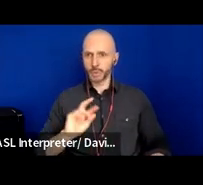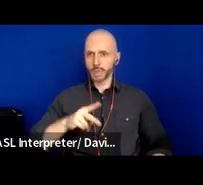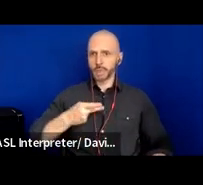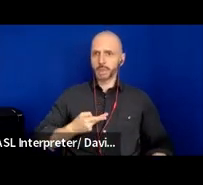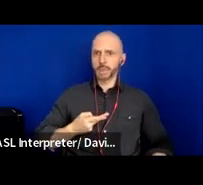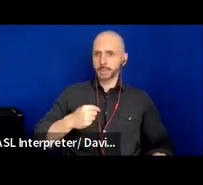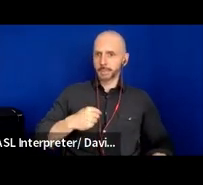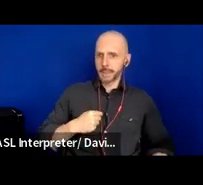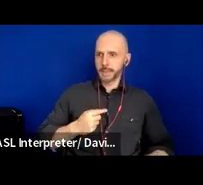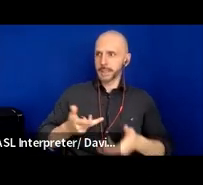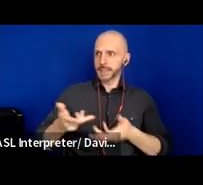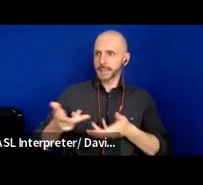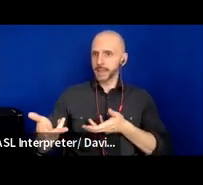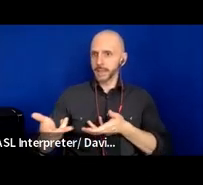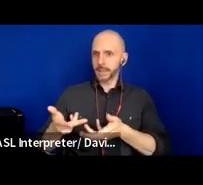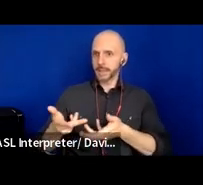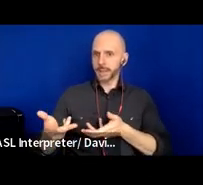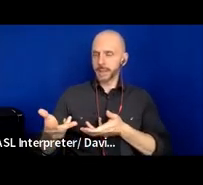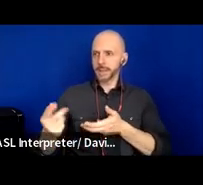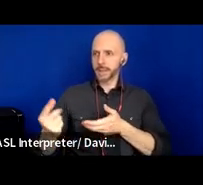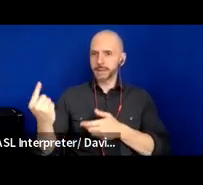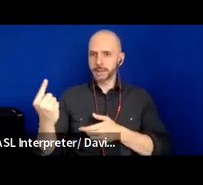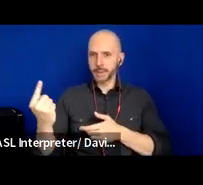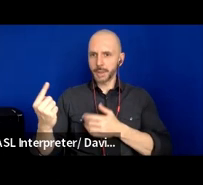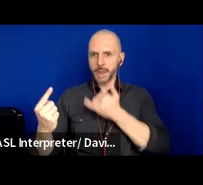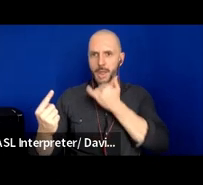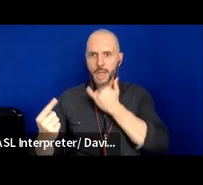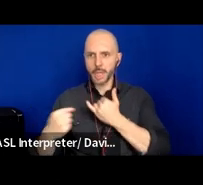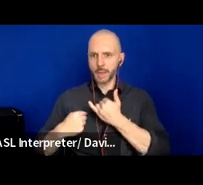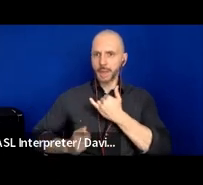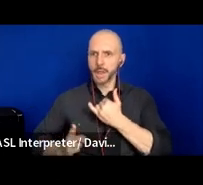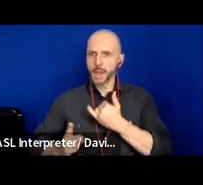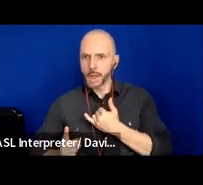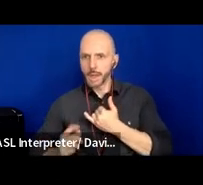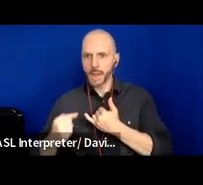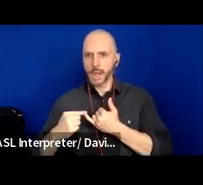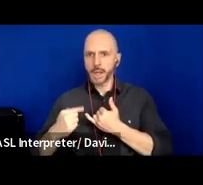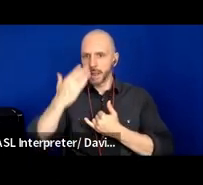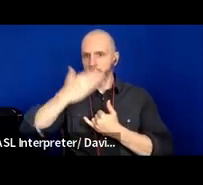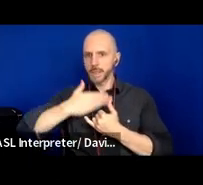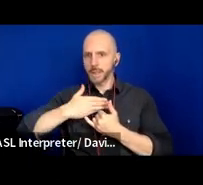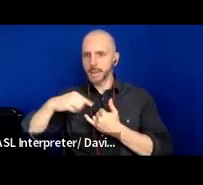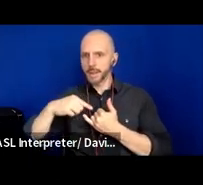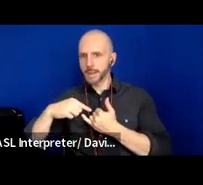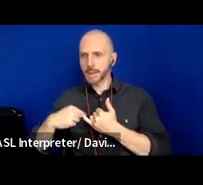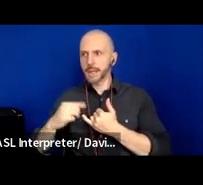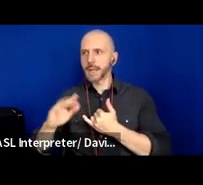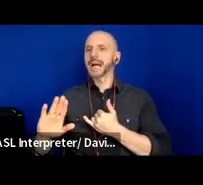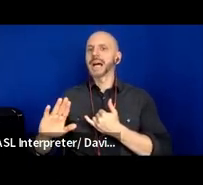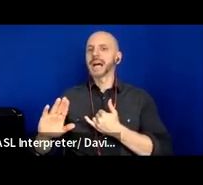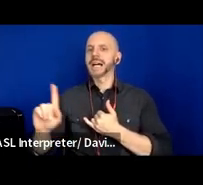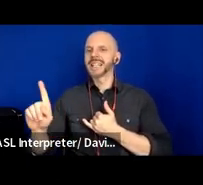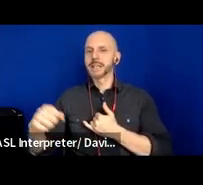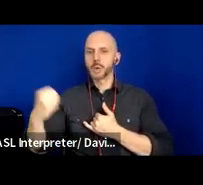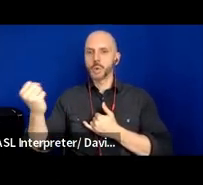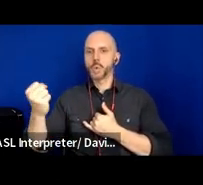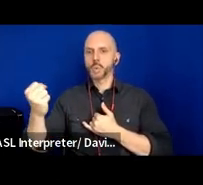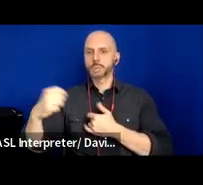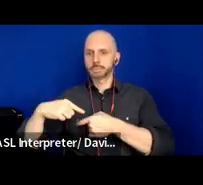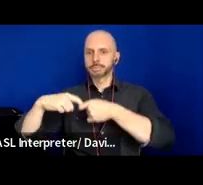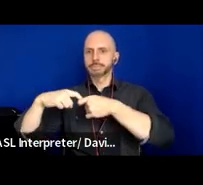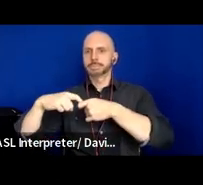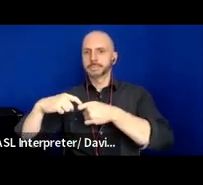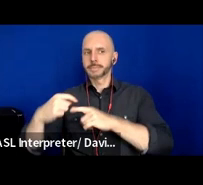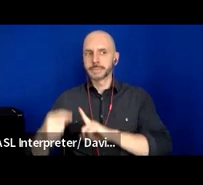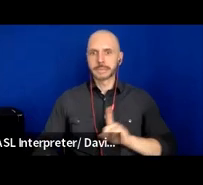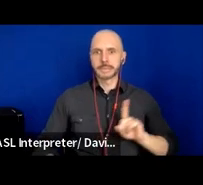with someone, it's not going well, I step away for a bit and even take some space to check in with some other folks and get some feedback around, how even, and I sometimes have